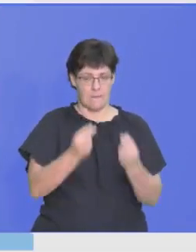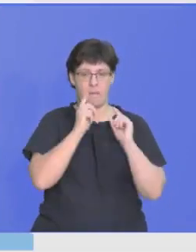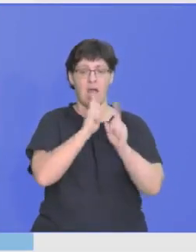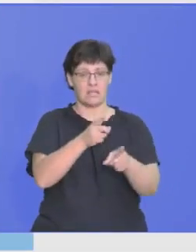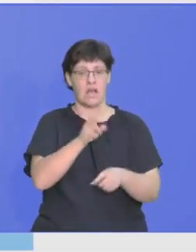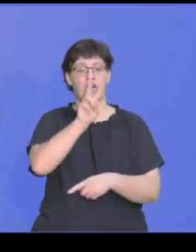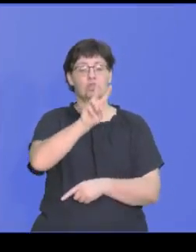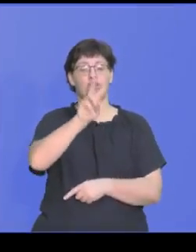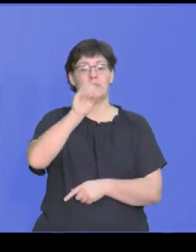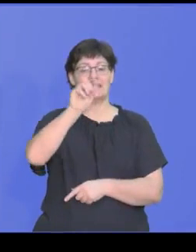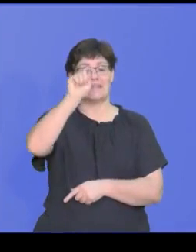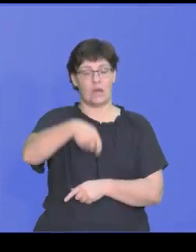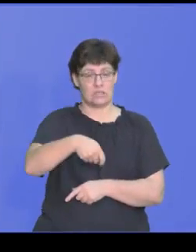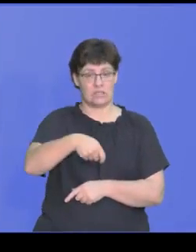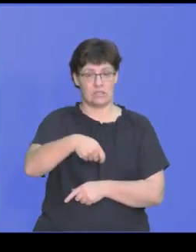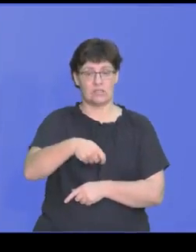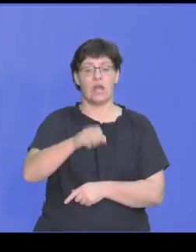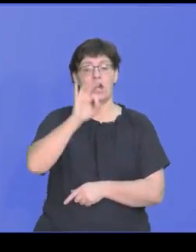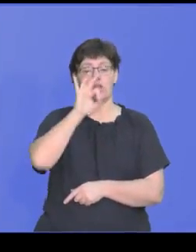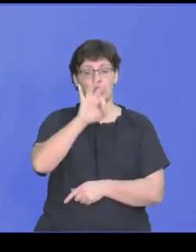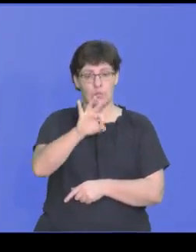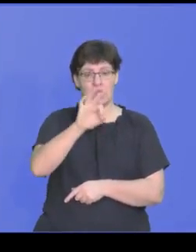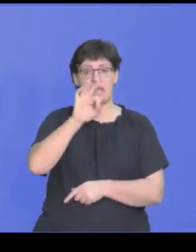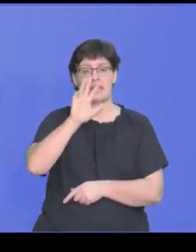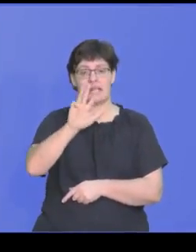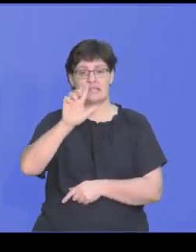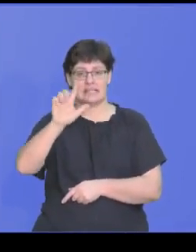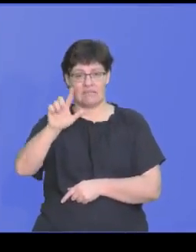20,397.6. So this is